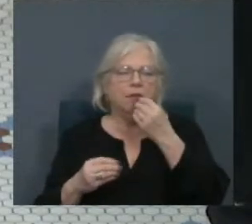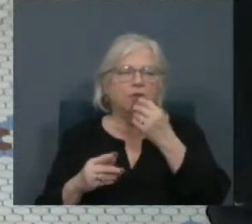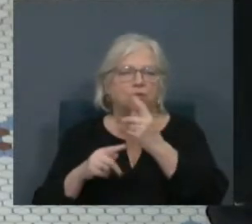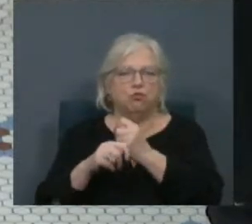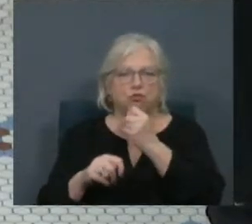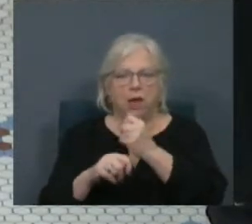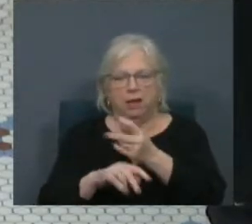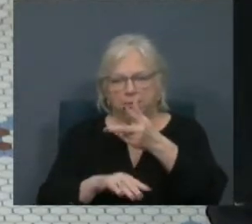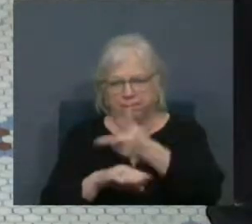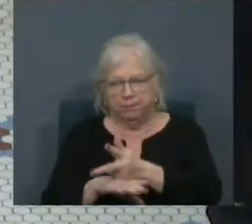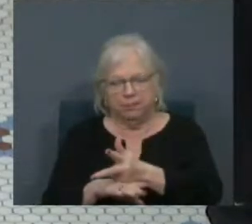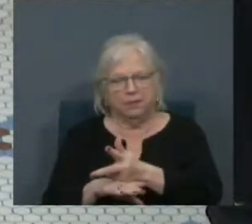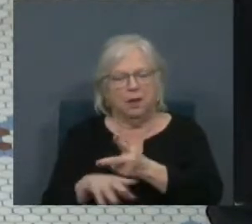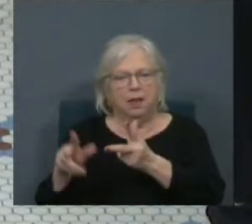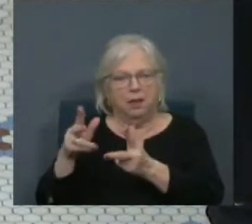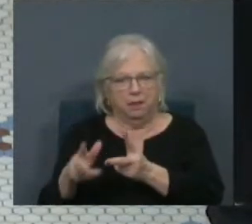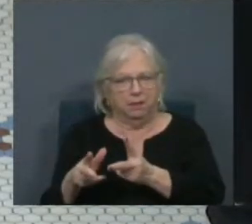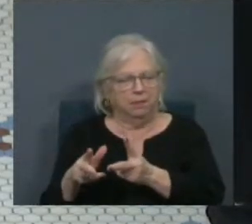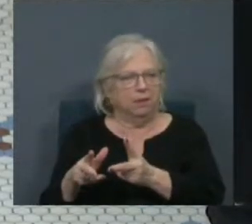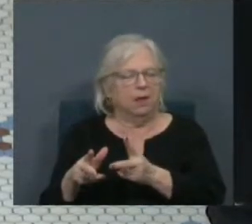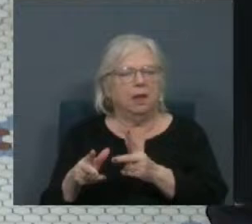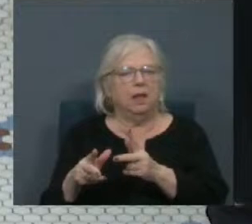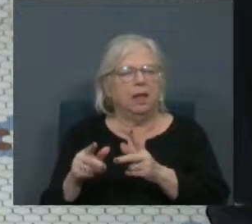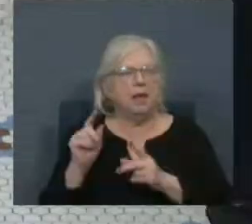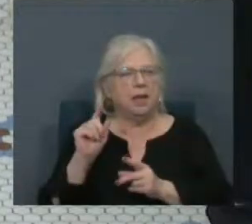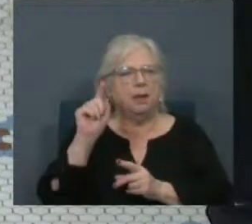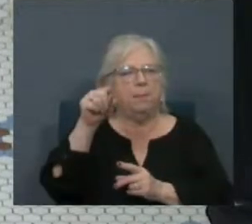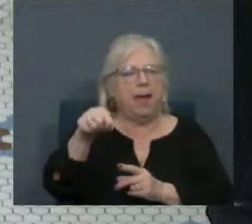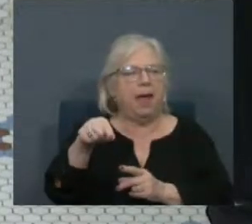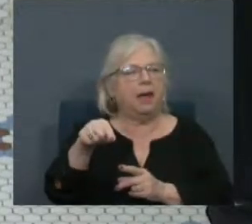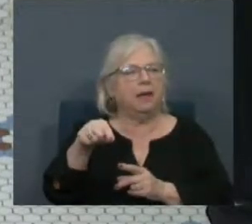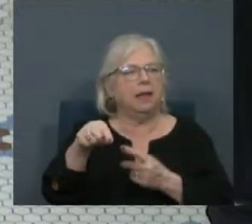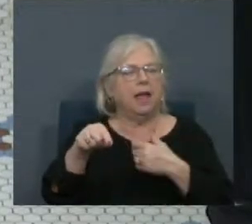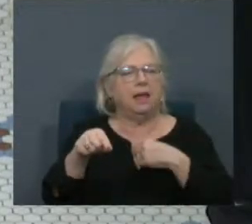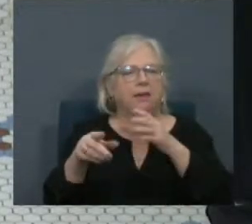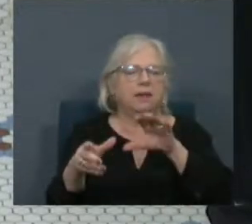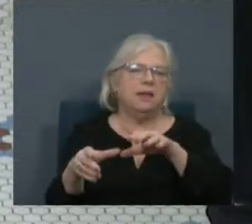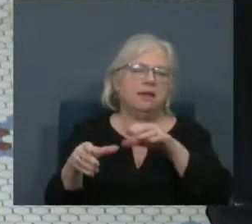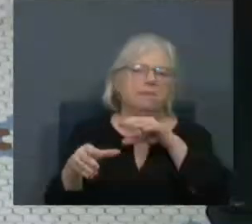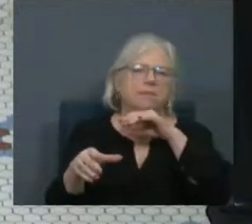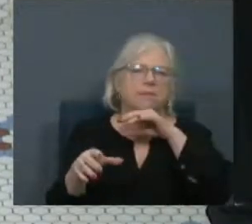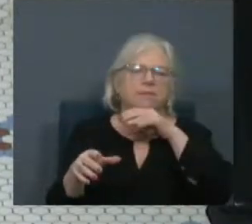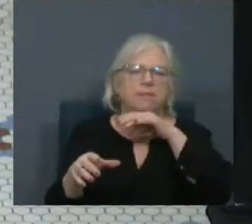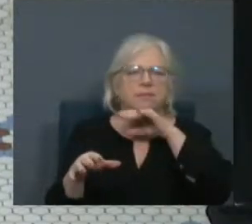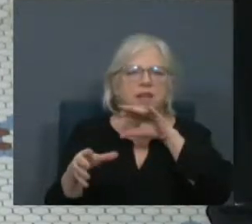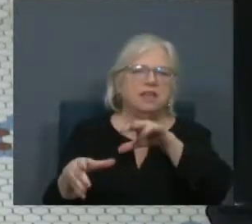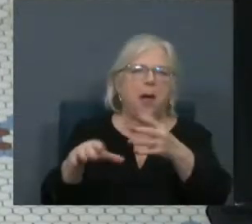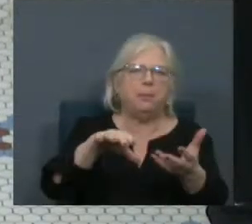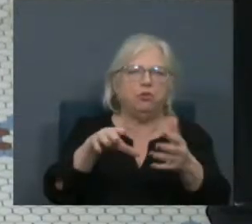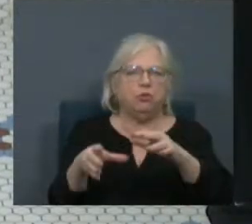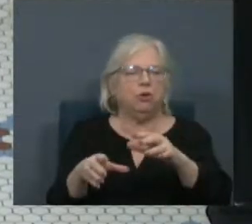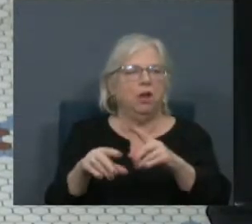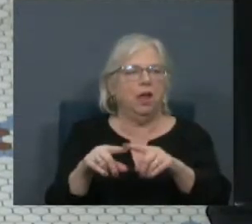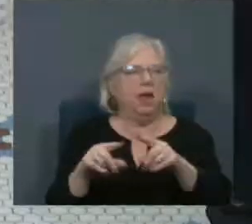the site as well. In the back, there's a dumpster,